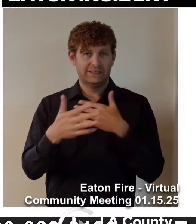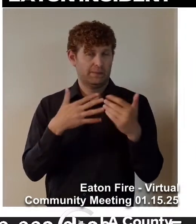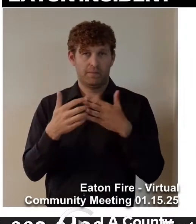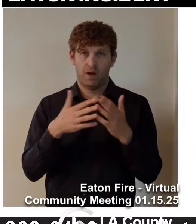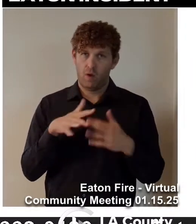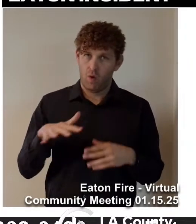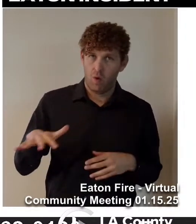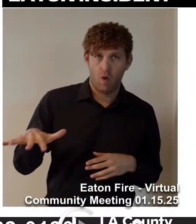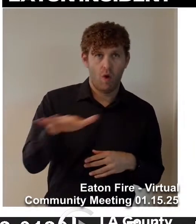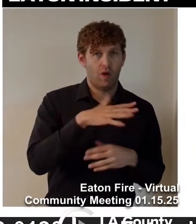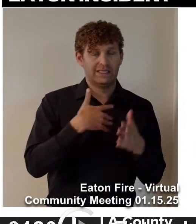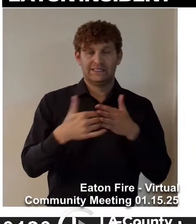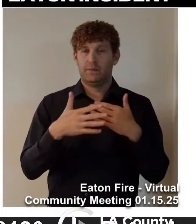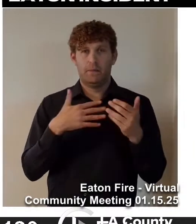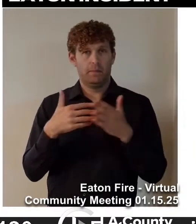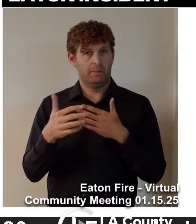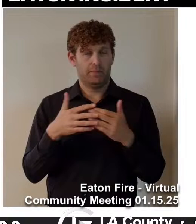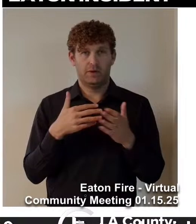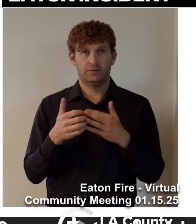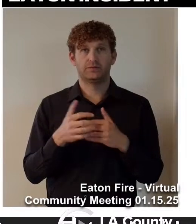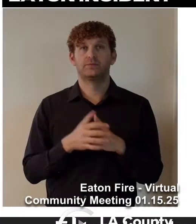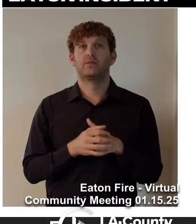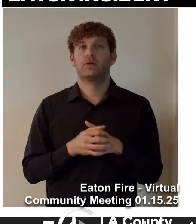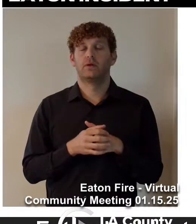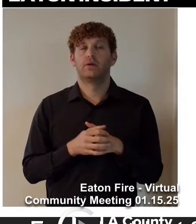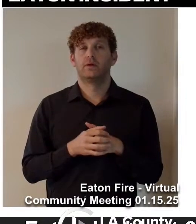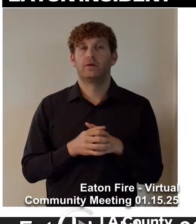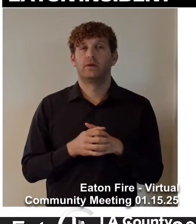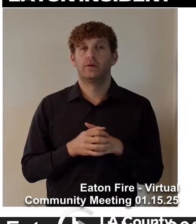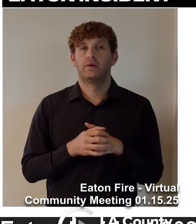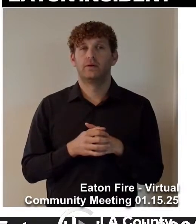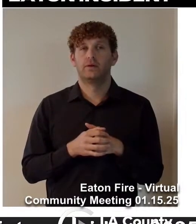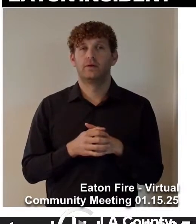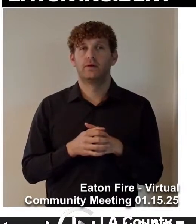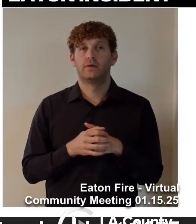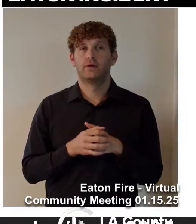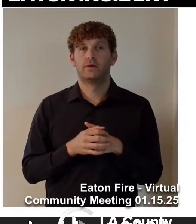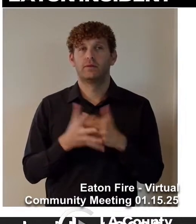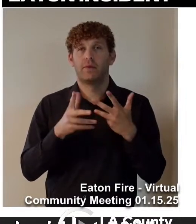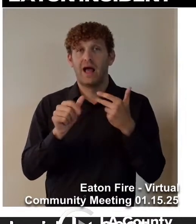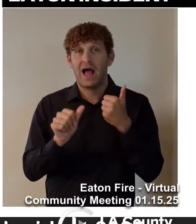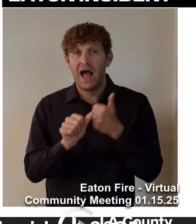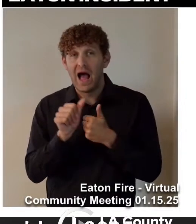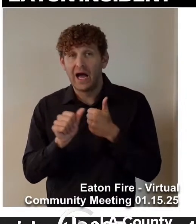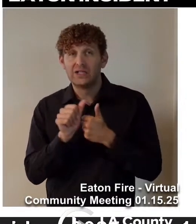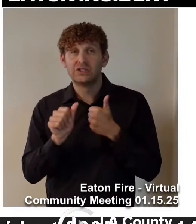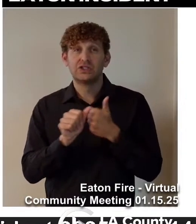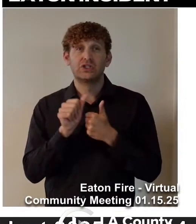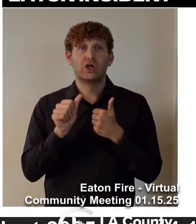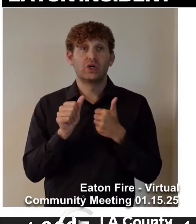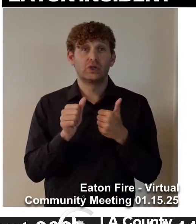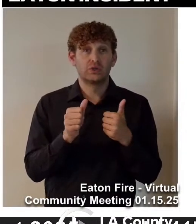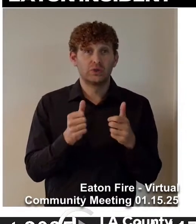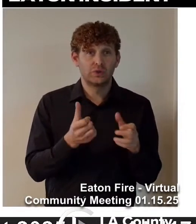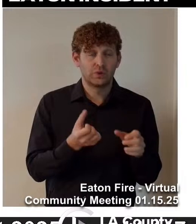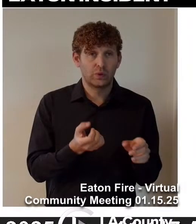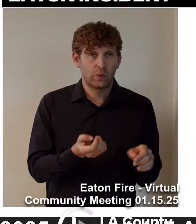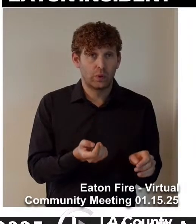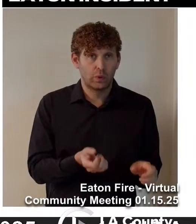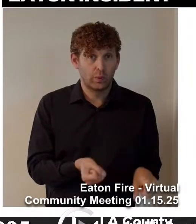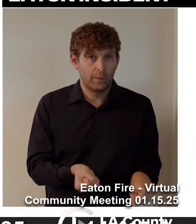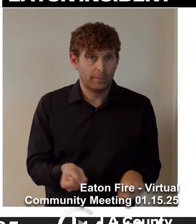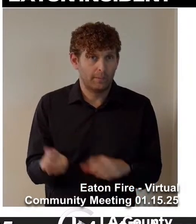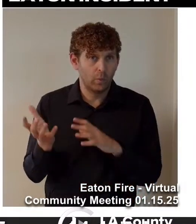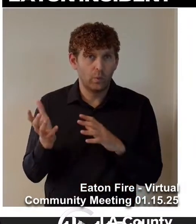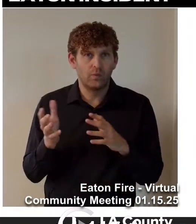affected areas. In terms of the hazardous material removal process, that depends